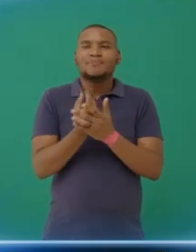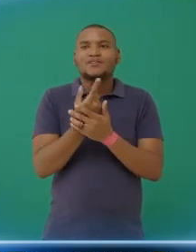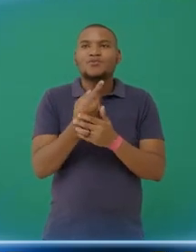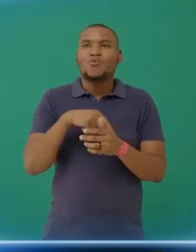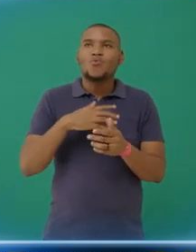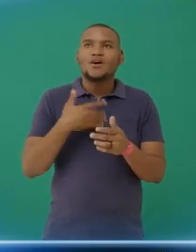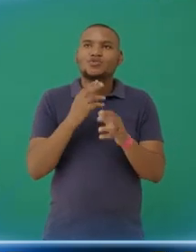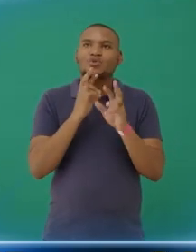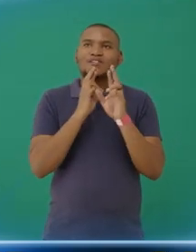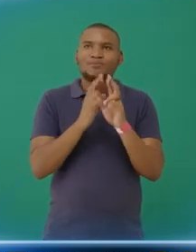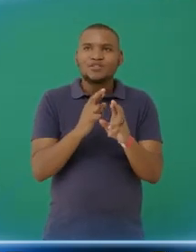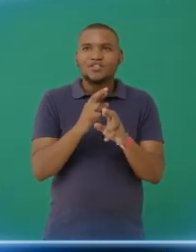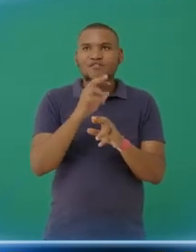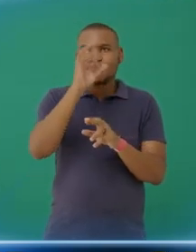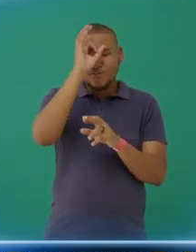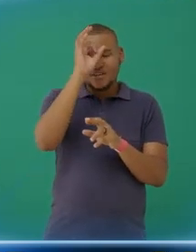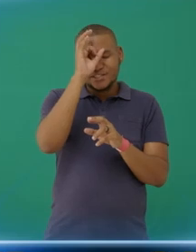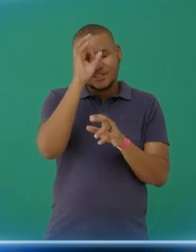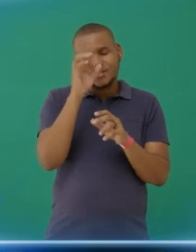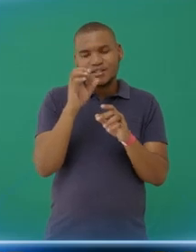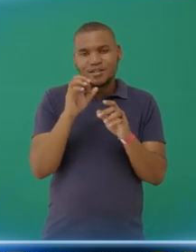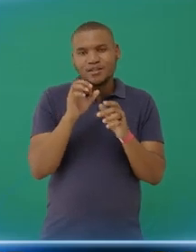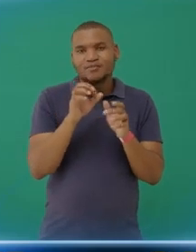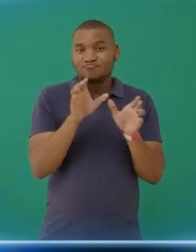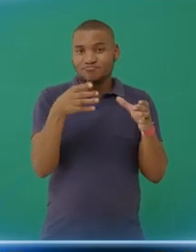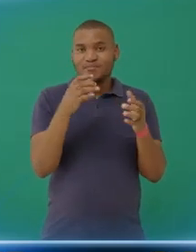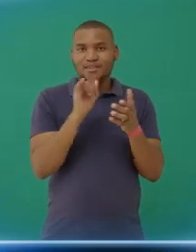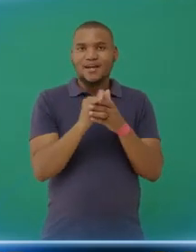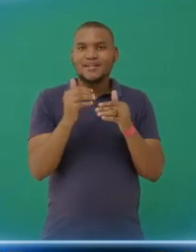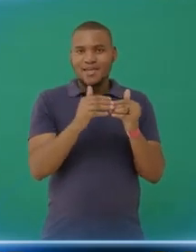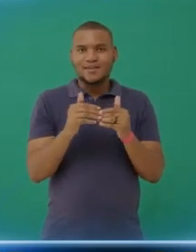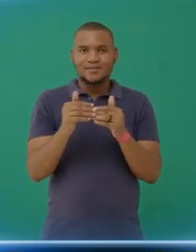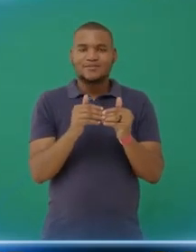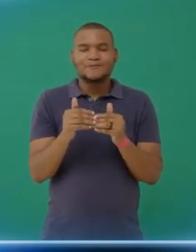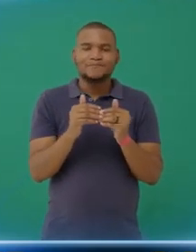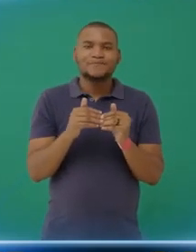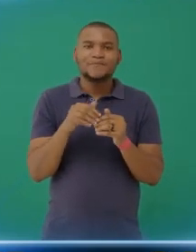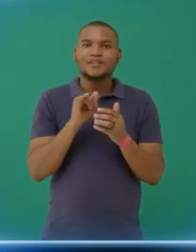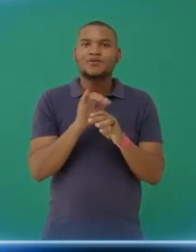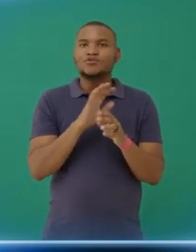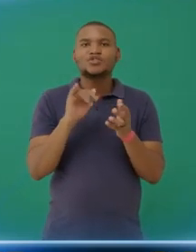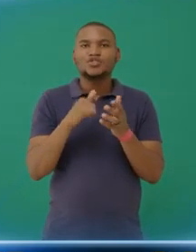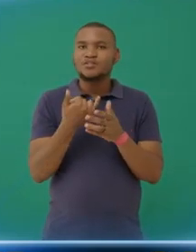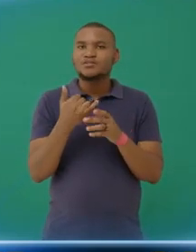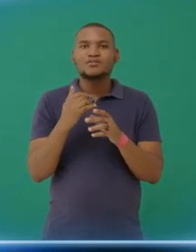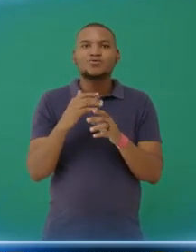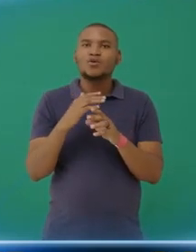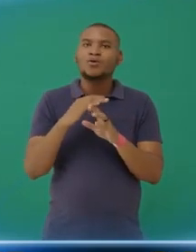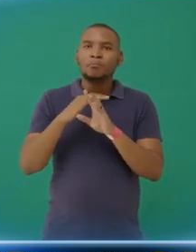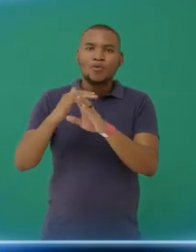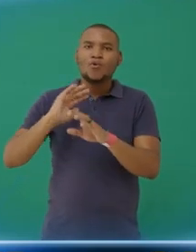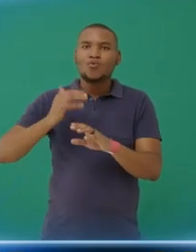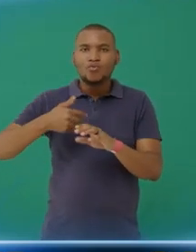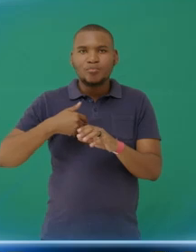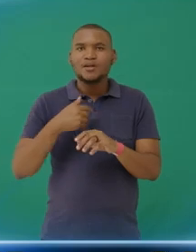a responsive police force that cares, a police force that cares. That doesn't turn women away from charge officers when they come to